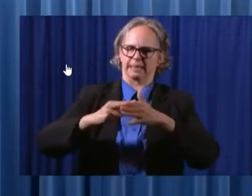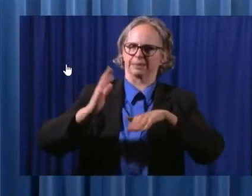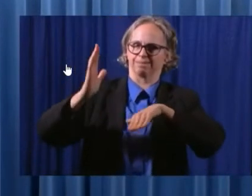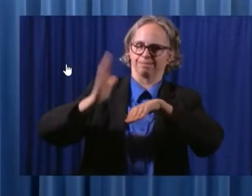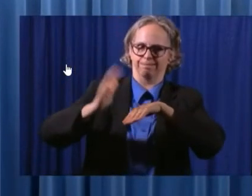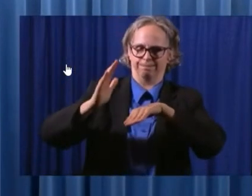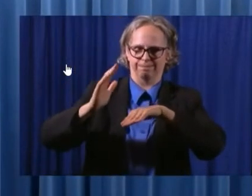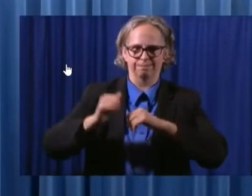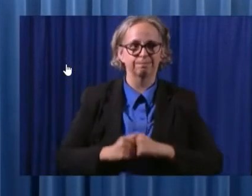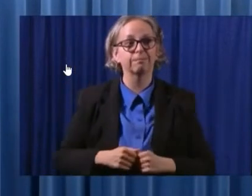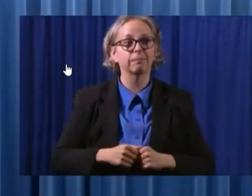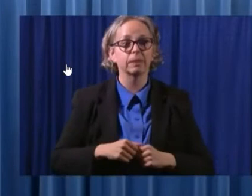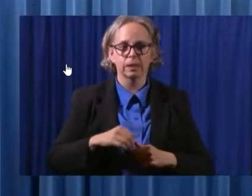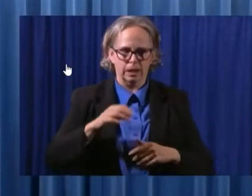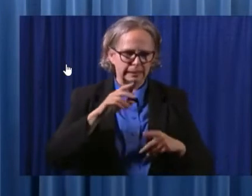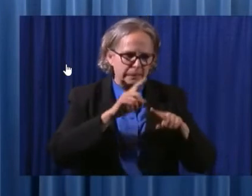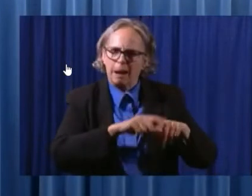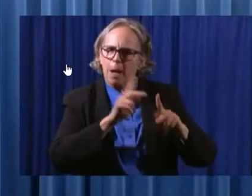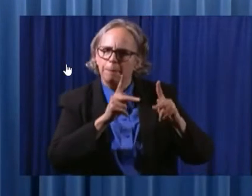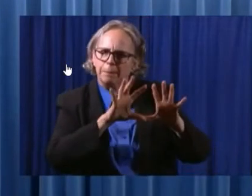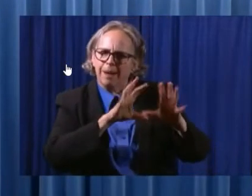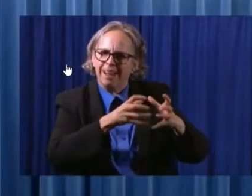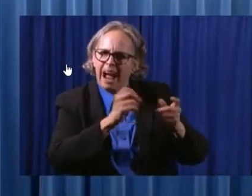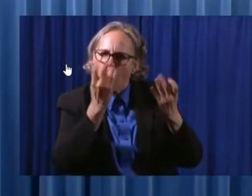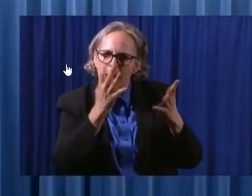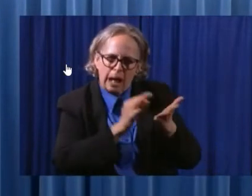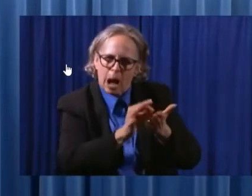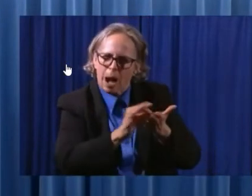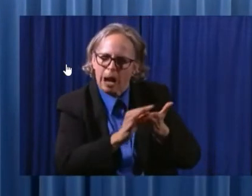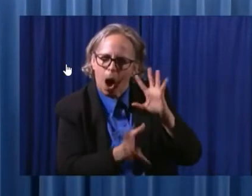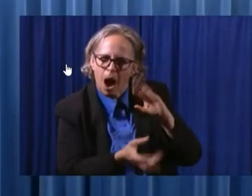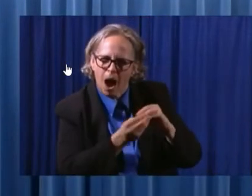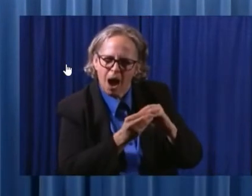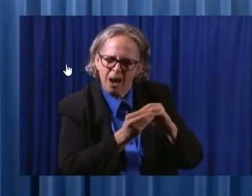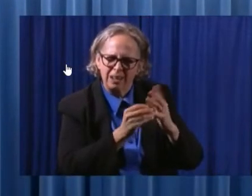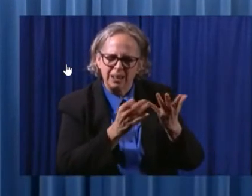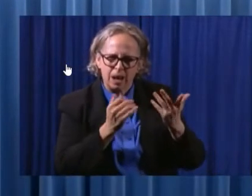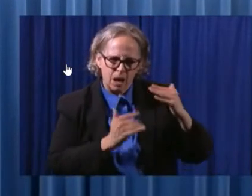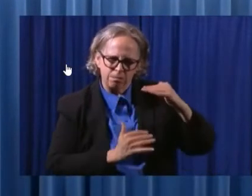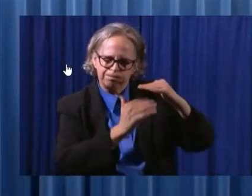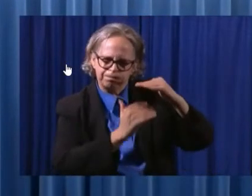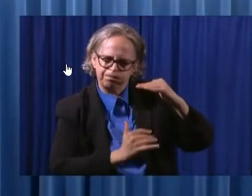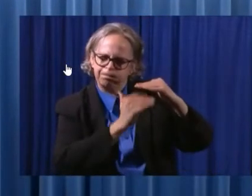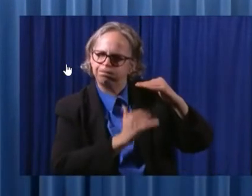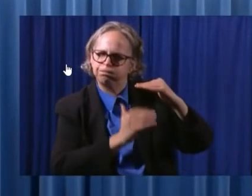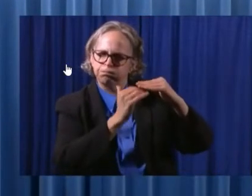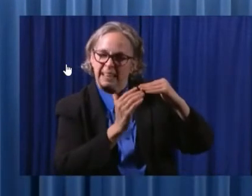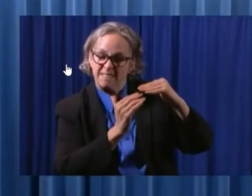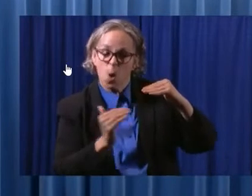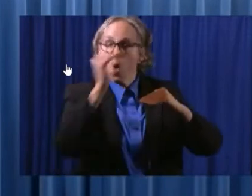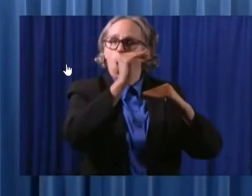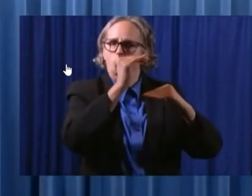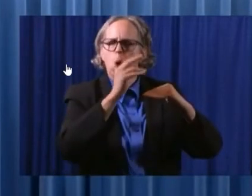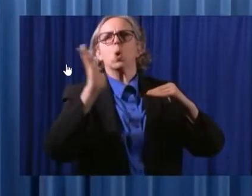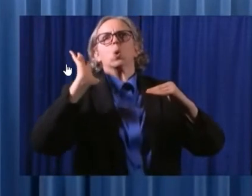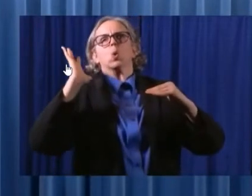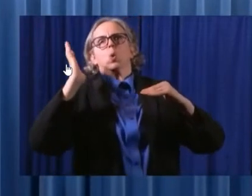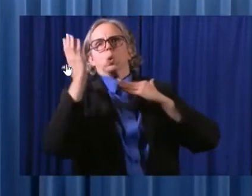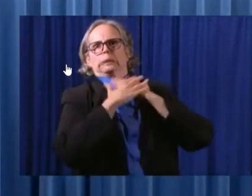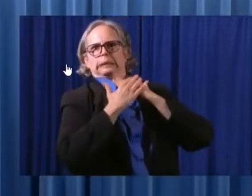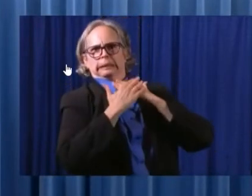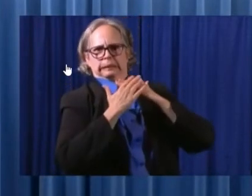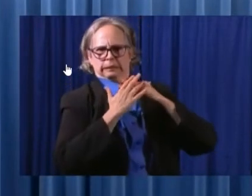case increases. We're using this specific threshold because this is the point at which the Centers for Disease Control and Prevention